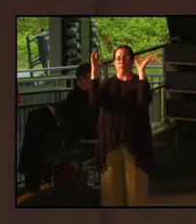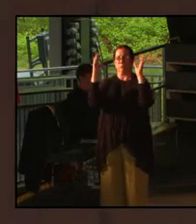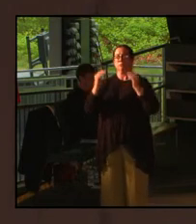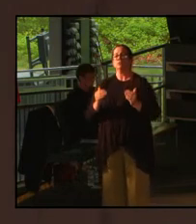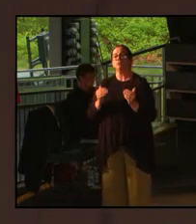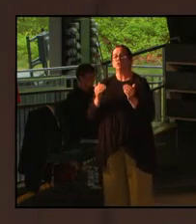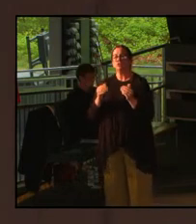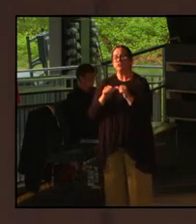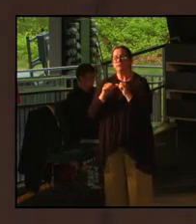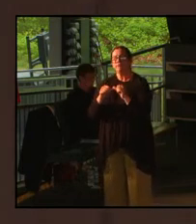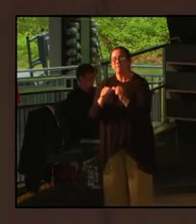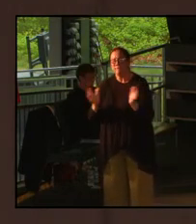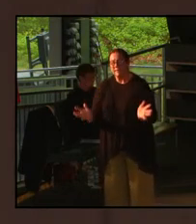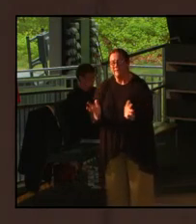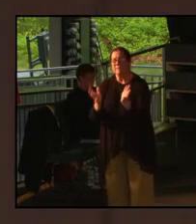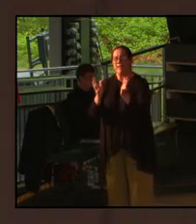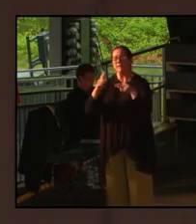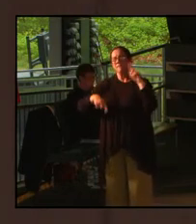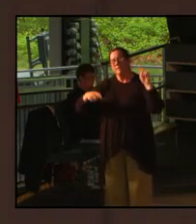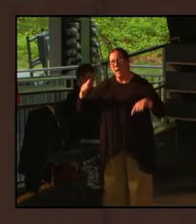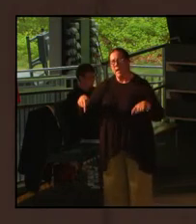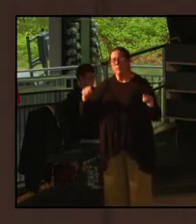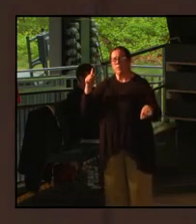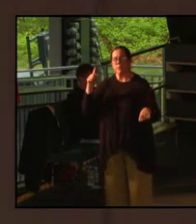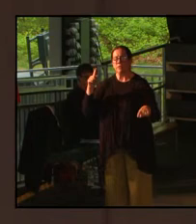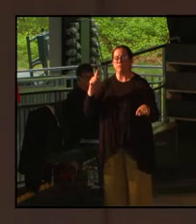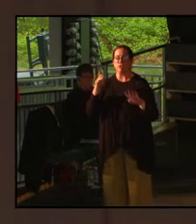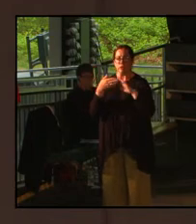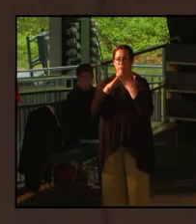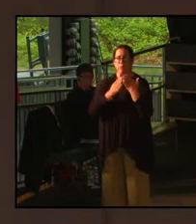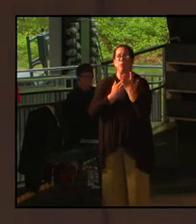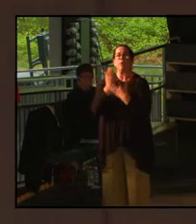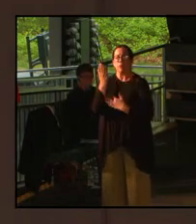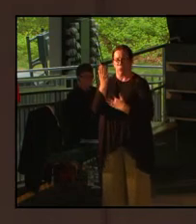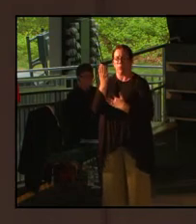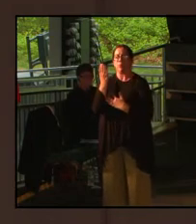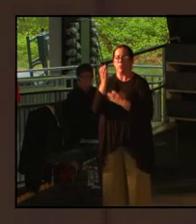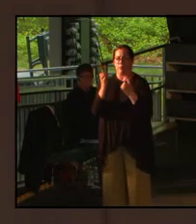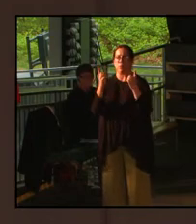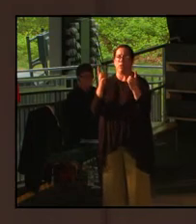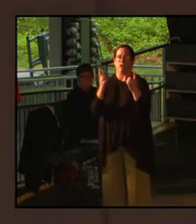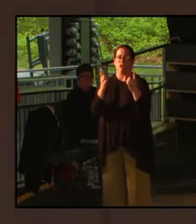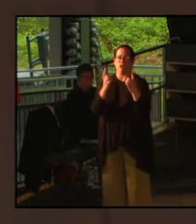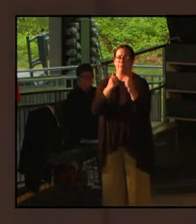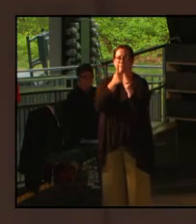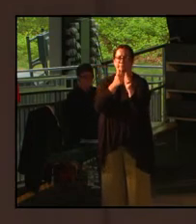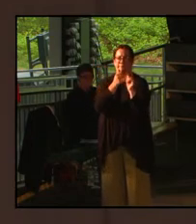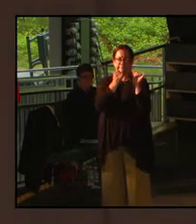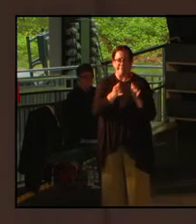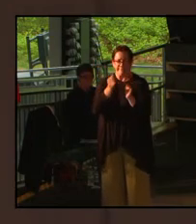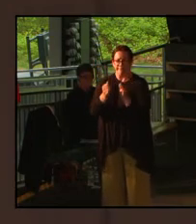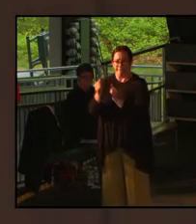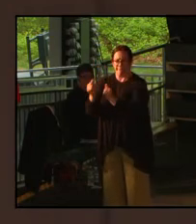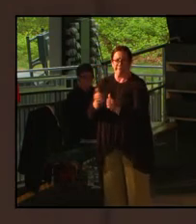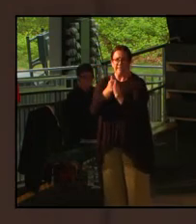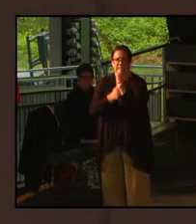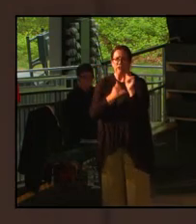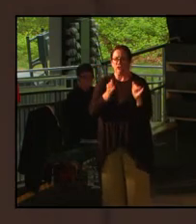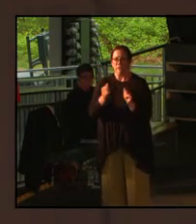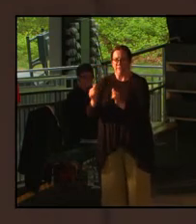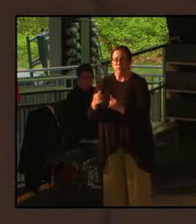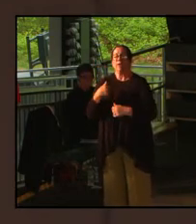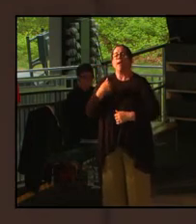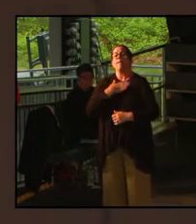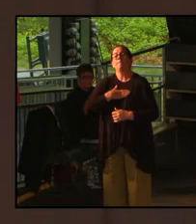a vibrant, diverse community through education, learner by learner. I am pleased